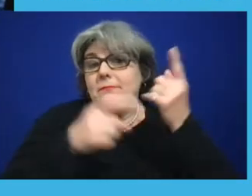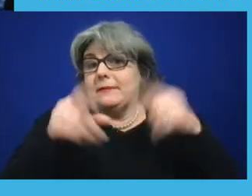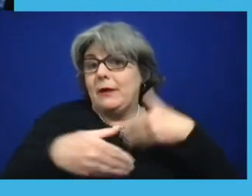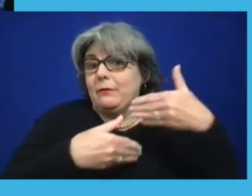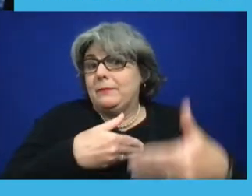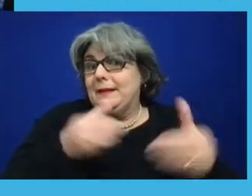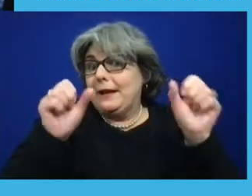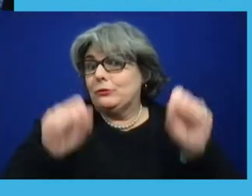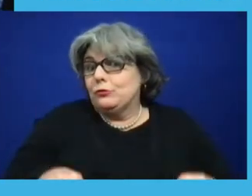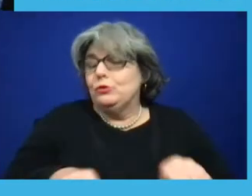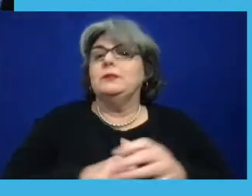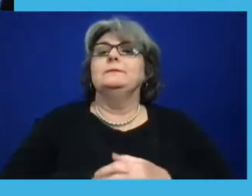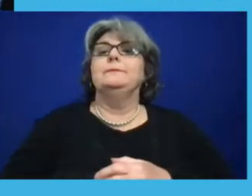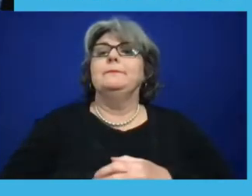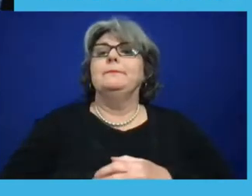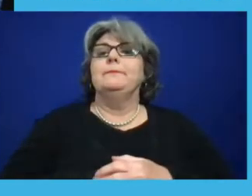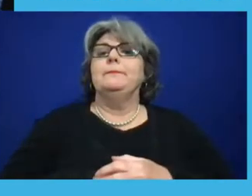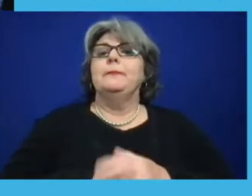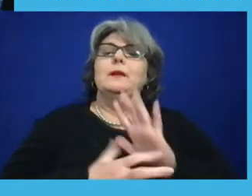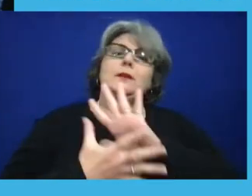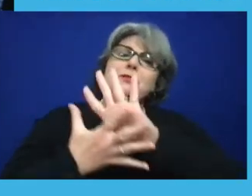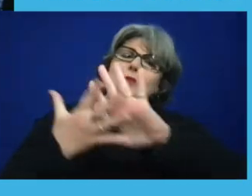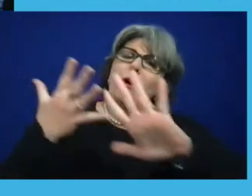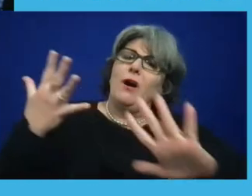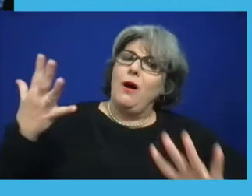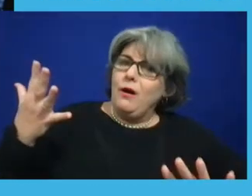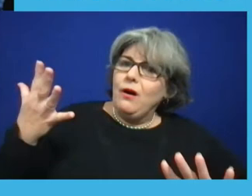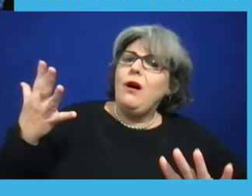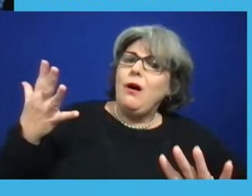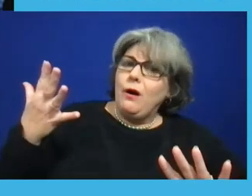If they take power back, there's no guarantee that that won't be next.